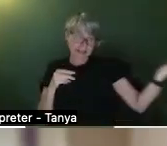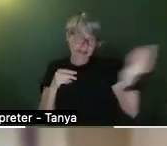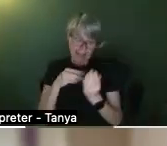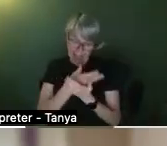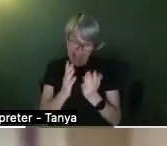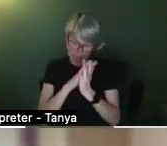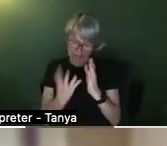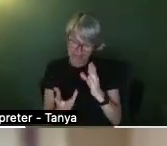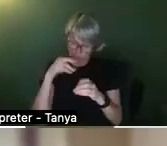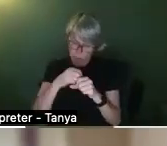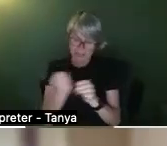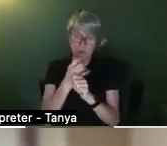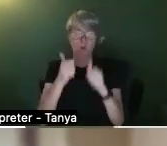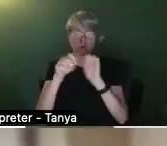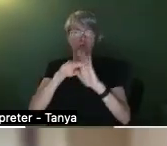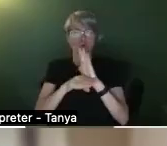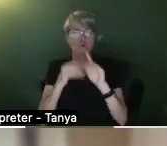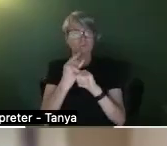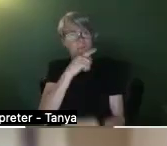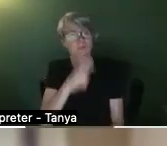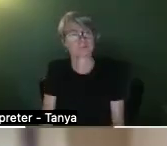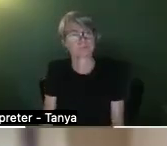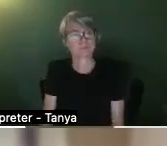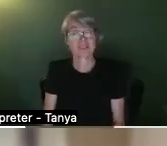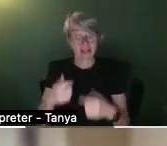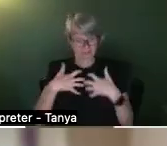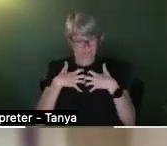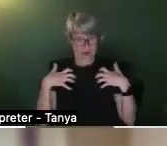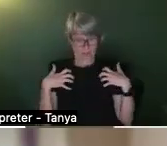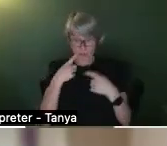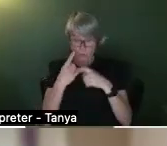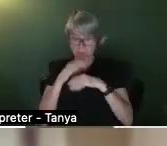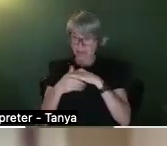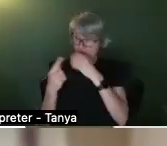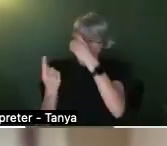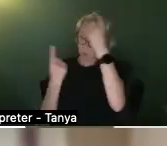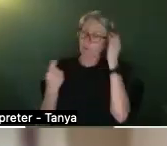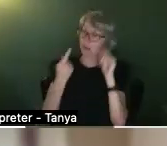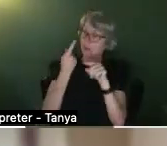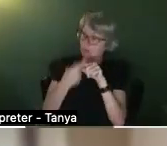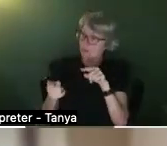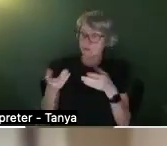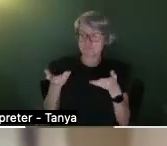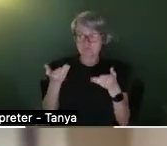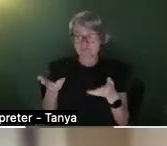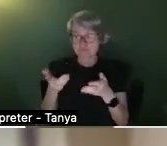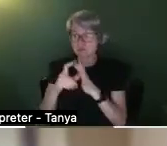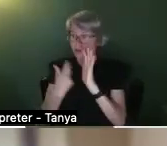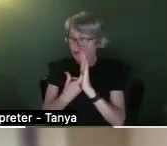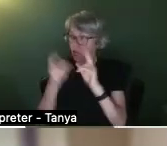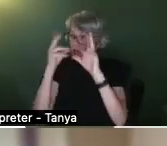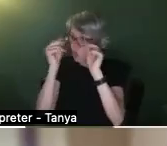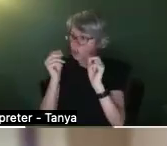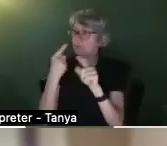The framework has some suggestions on how accreditation authorities can do this, and we also have specific advice for close to 20 health disciplines